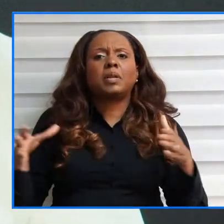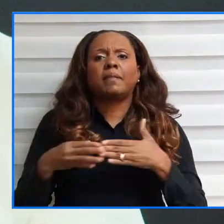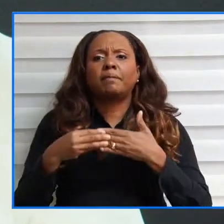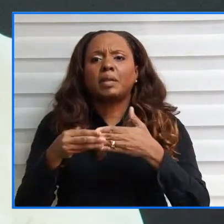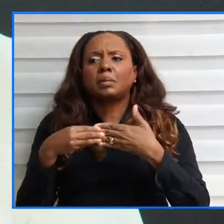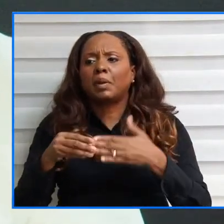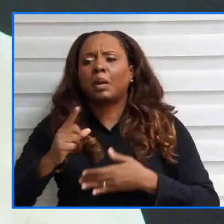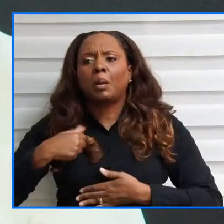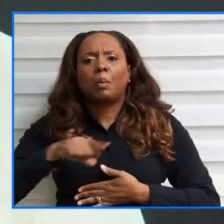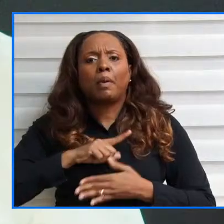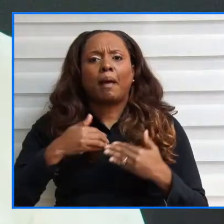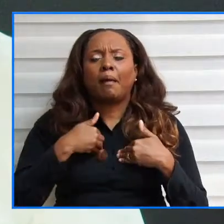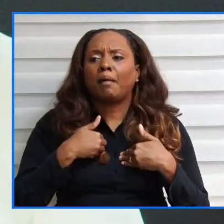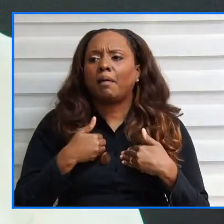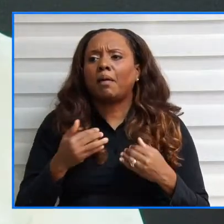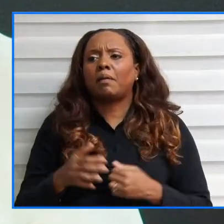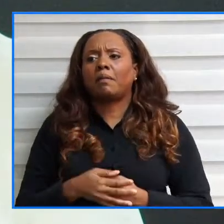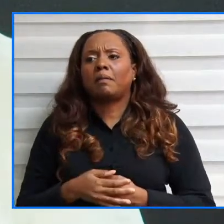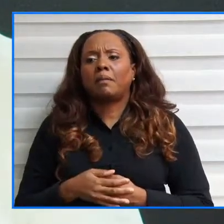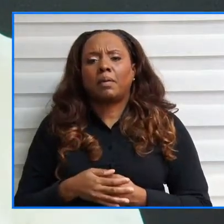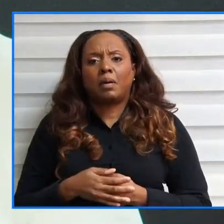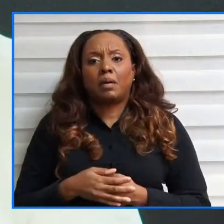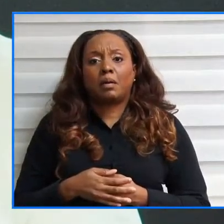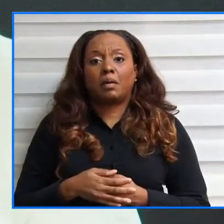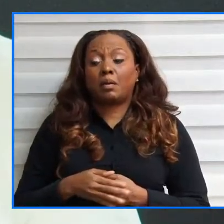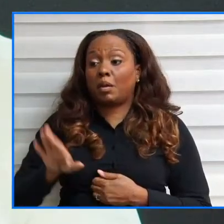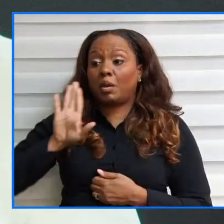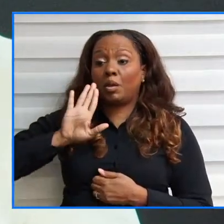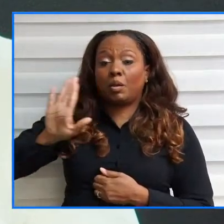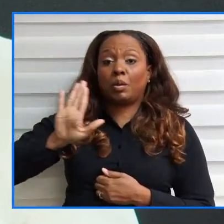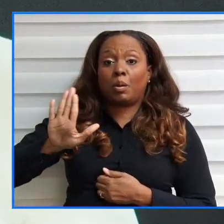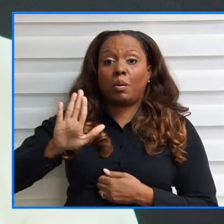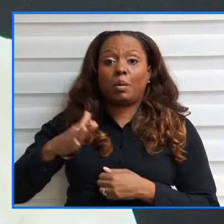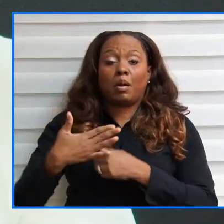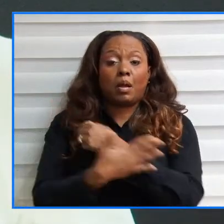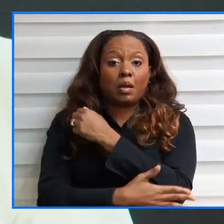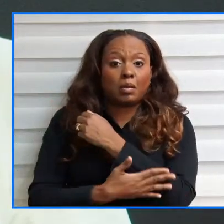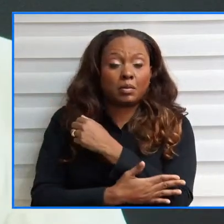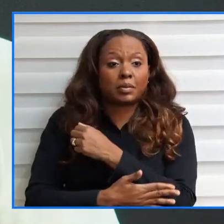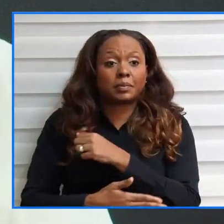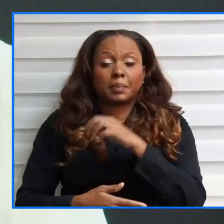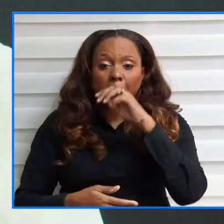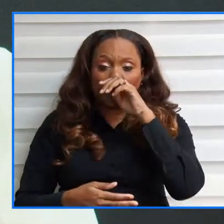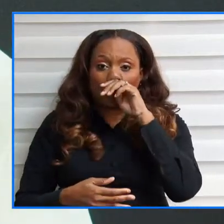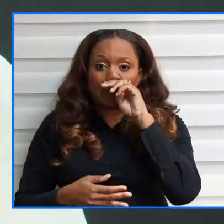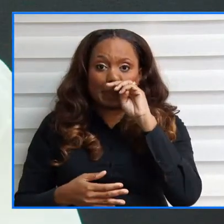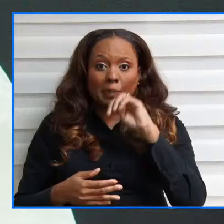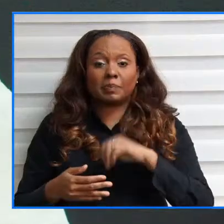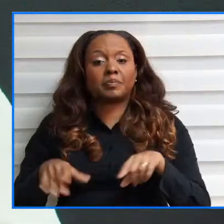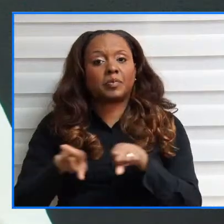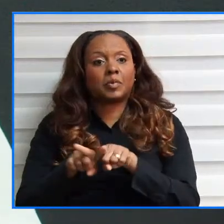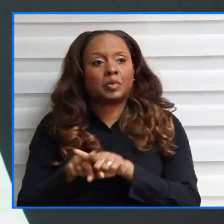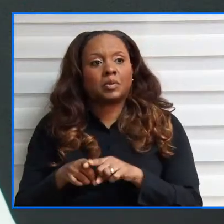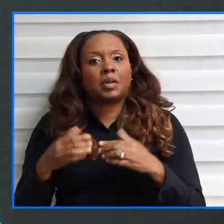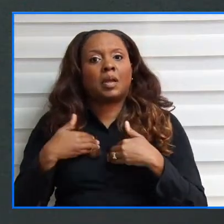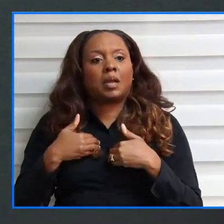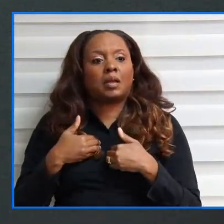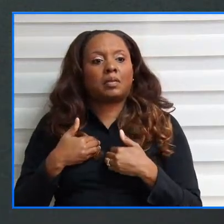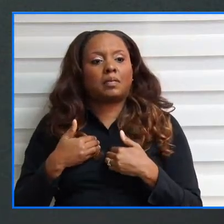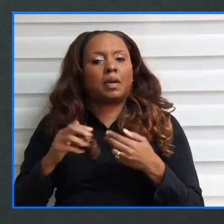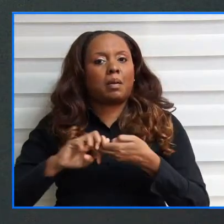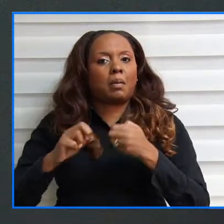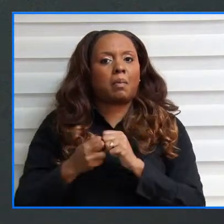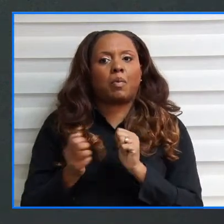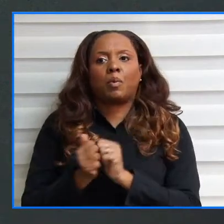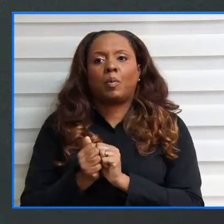ever critical. Your country, as we discussed this morning, is also facing the ravages of inflation in food